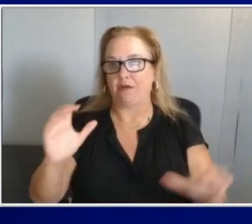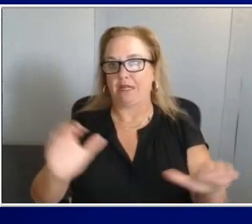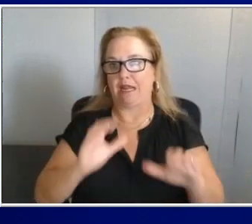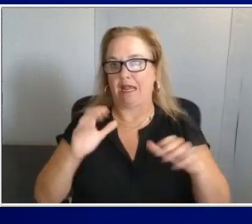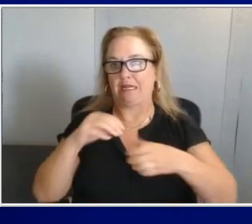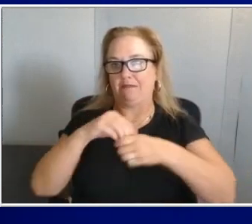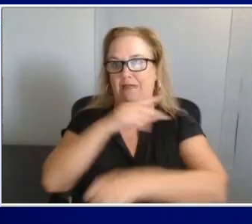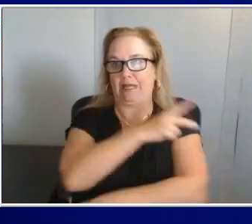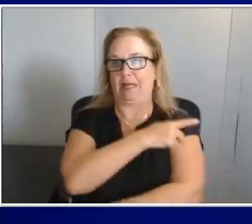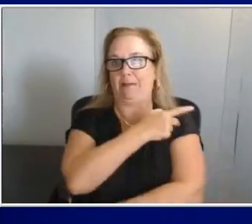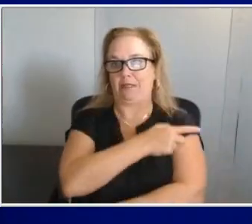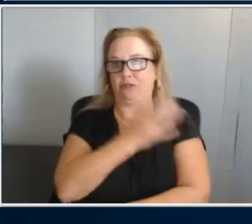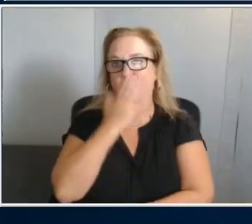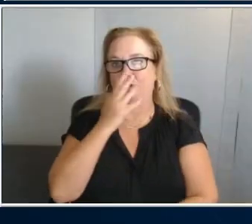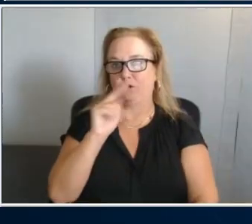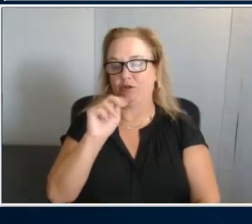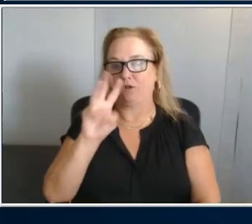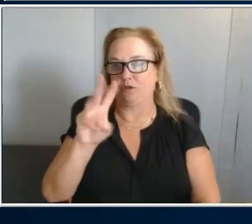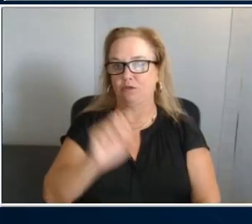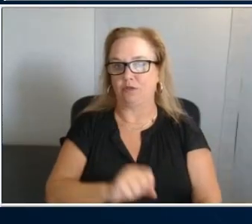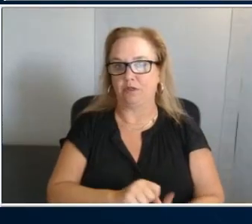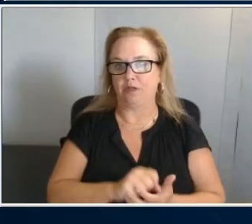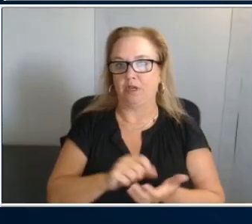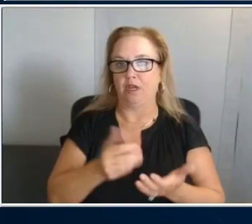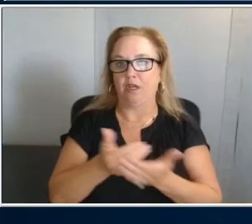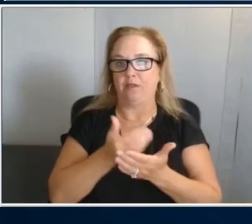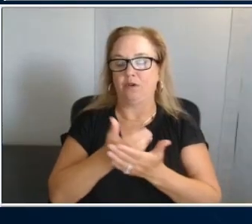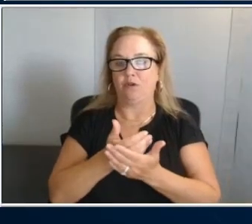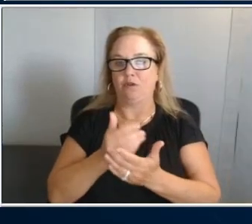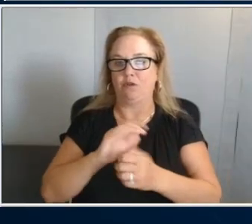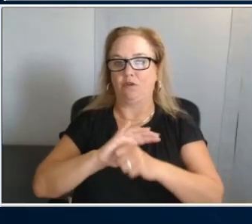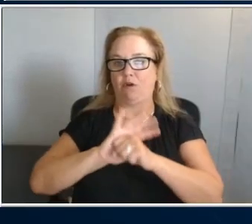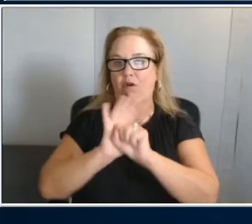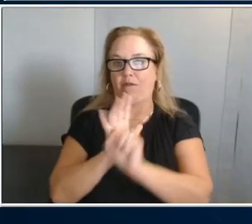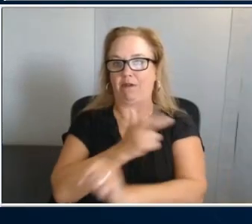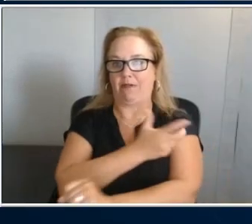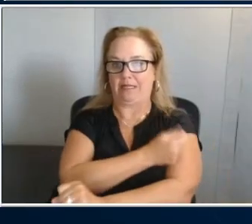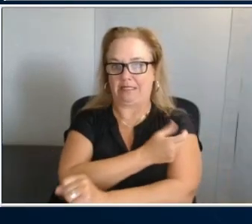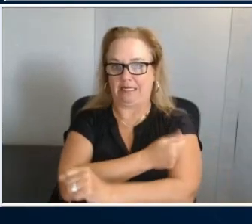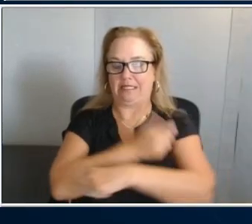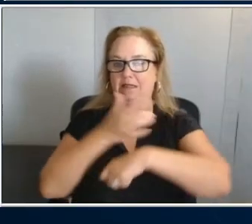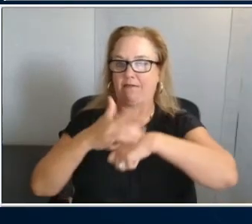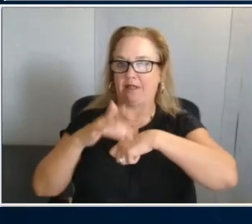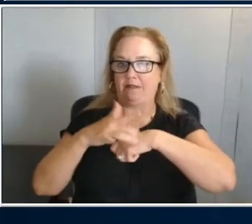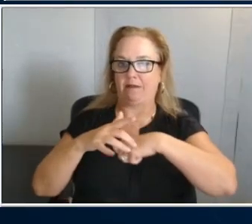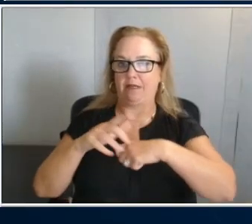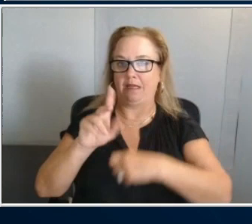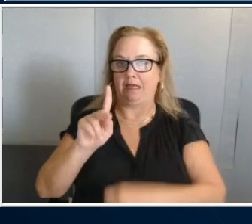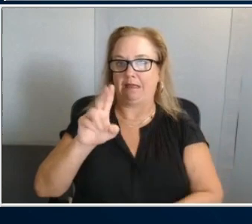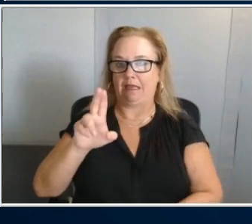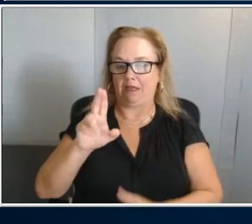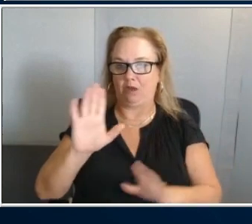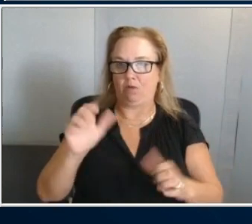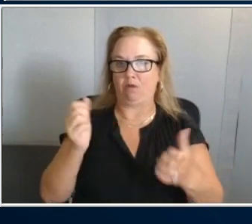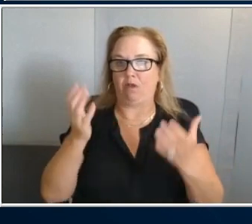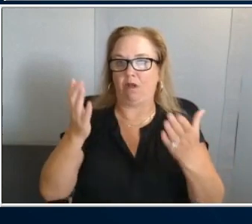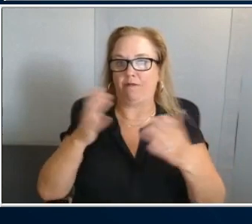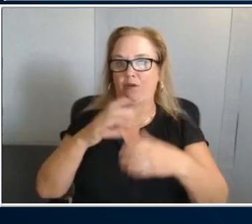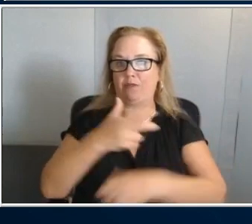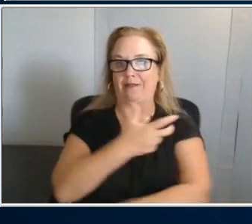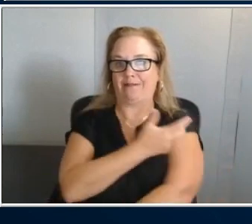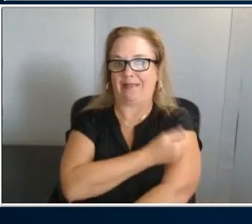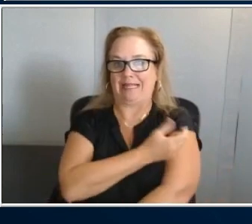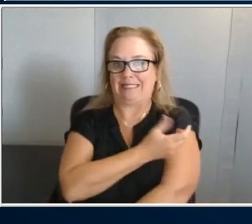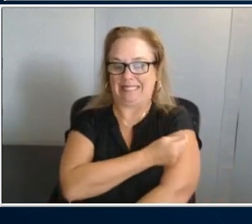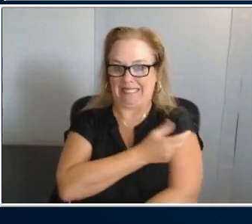so that's good news, really. The new COVID vaccine, more good news, is finally becoming available. The health system will finally offer the vaccine